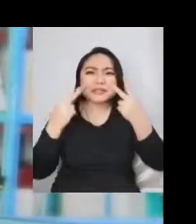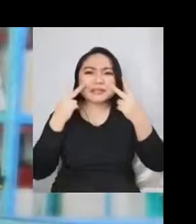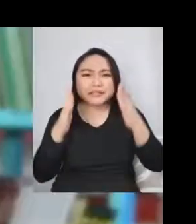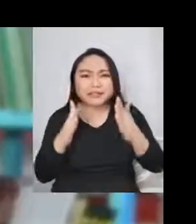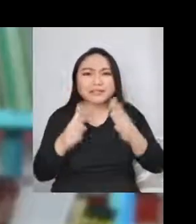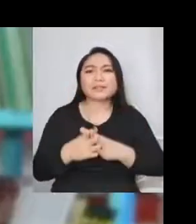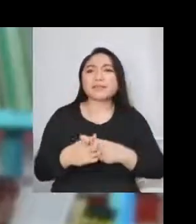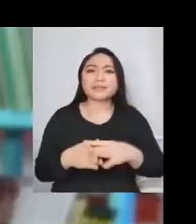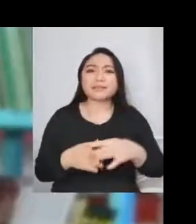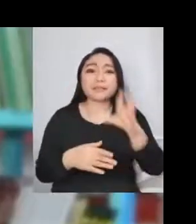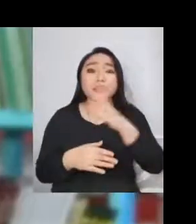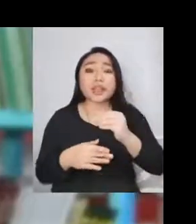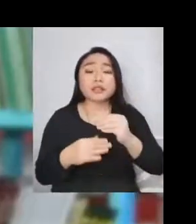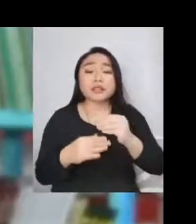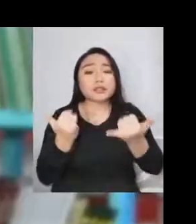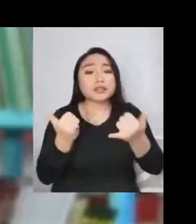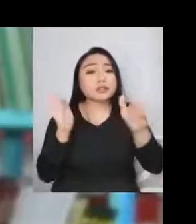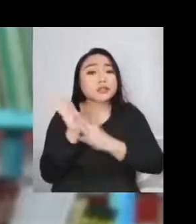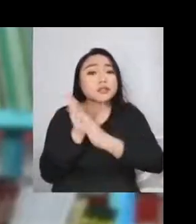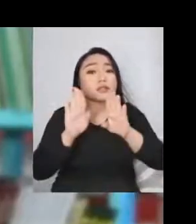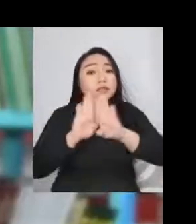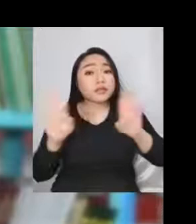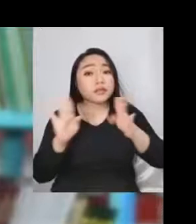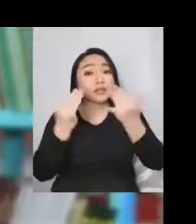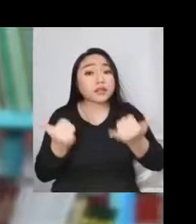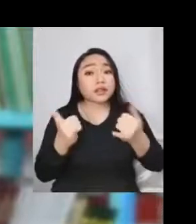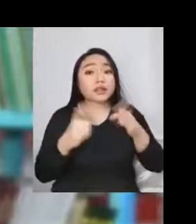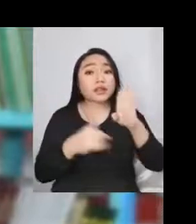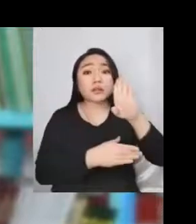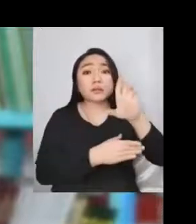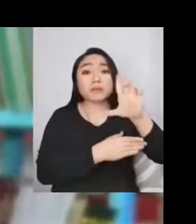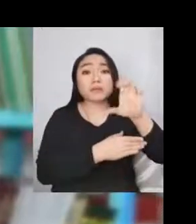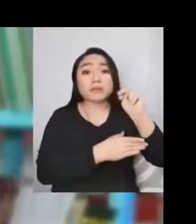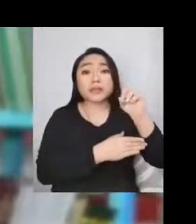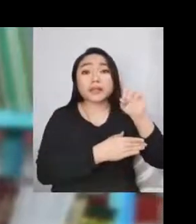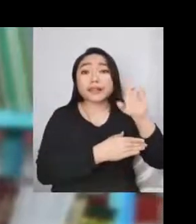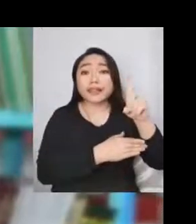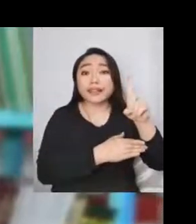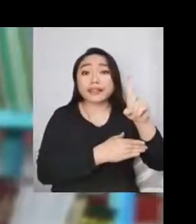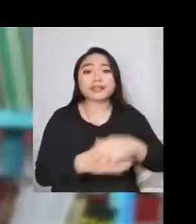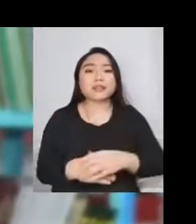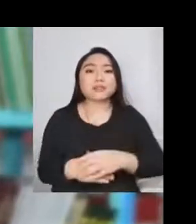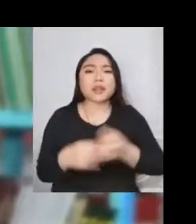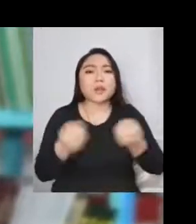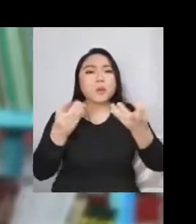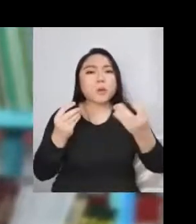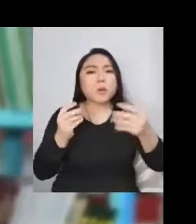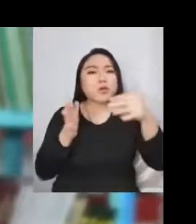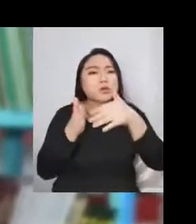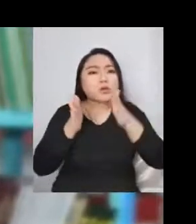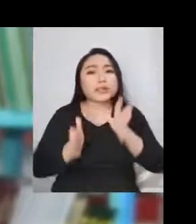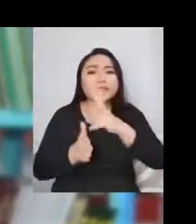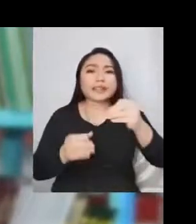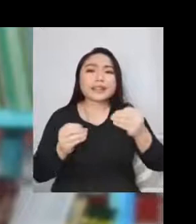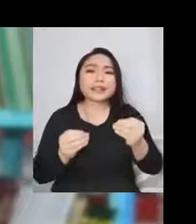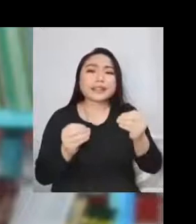number. Moreover, with the school opening in the new blended environment for instruction, more and more learners